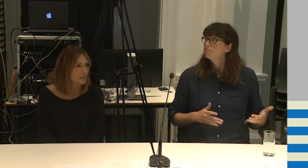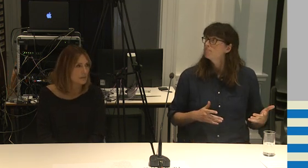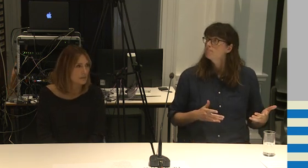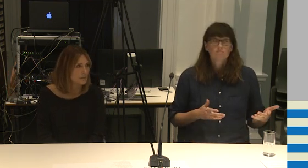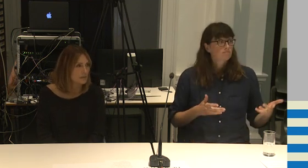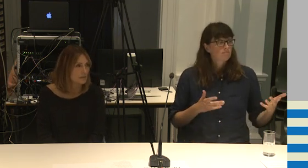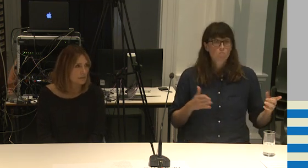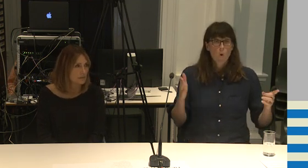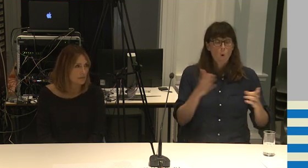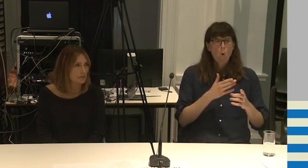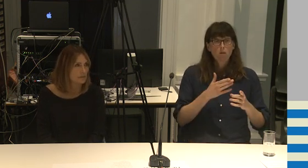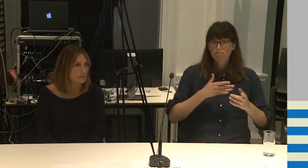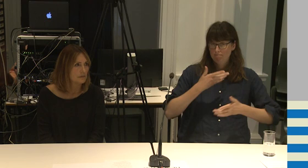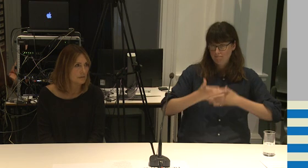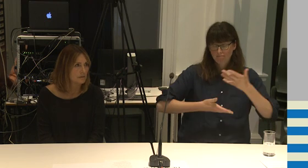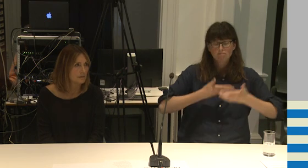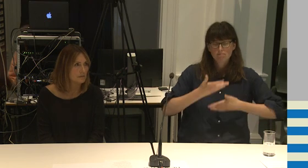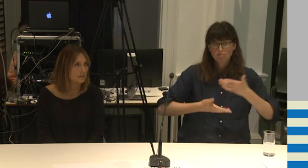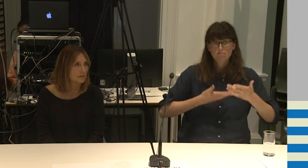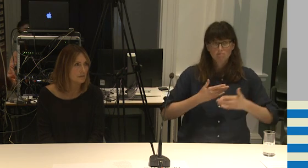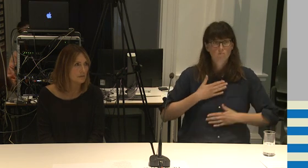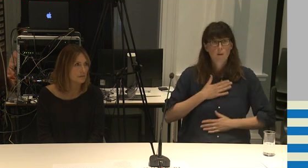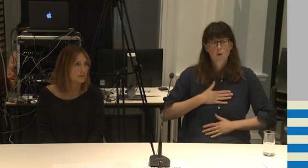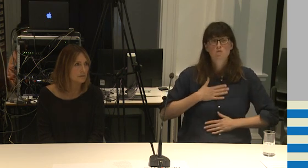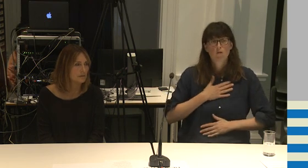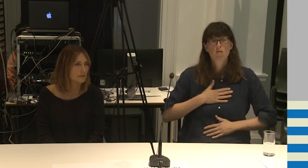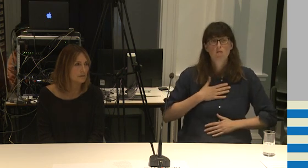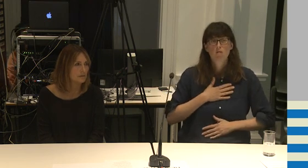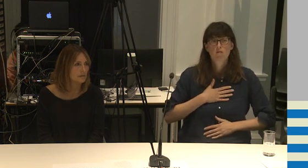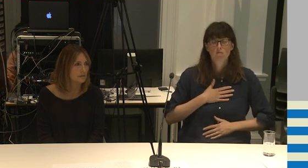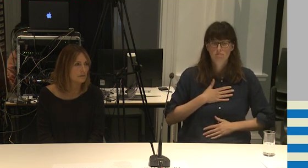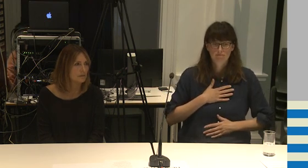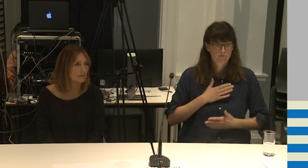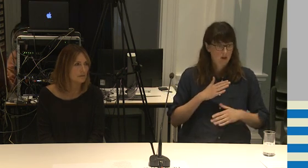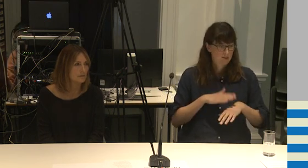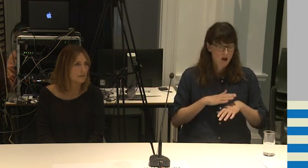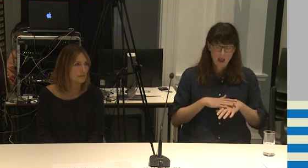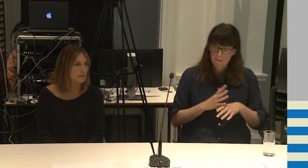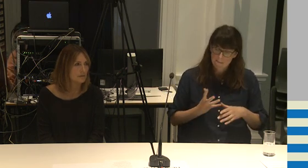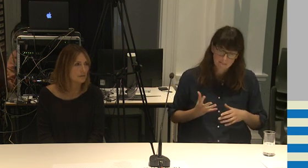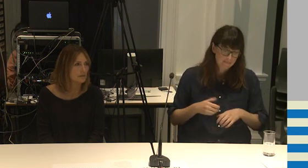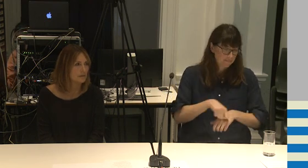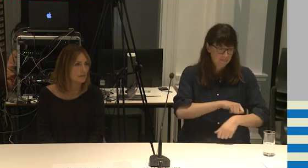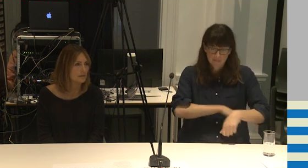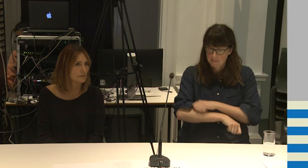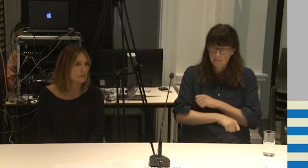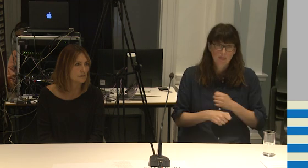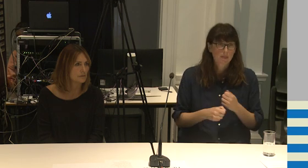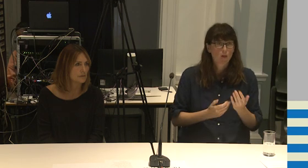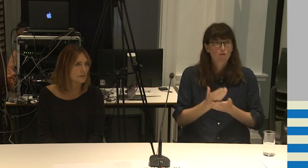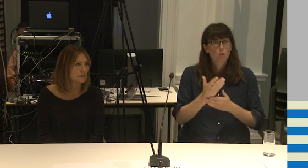I think you've all spoken a lot about how much emotional and real-time work you've had to put in throughout